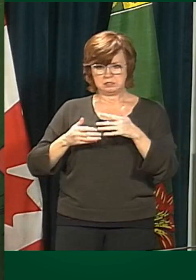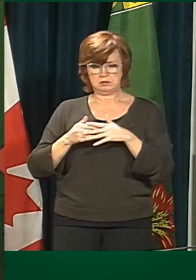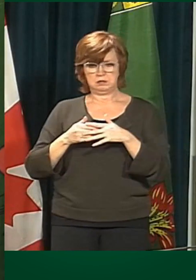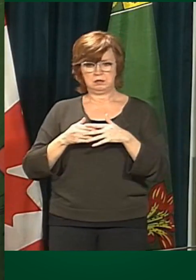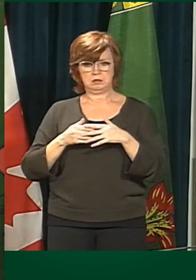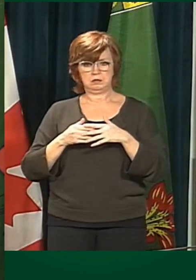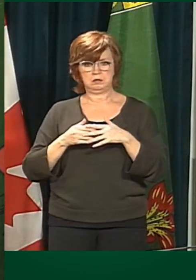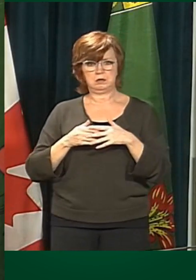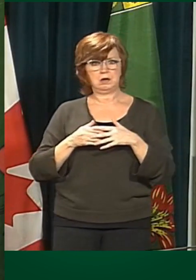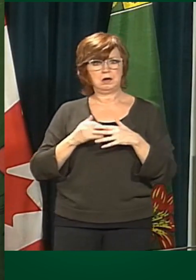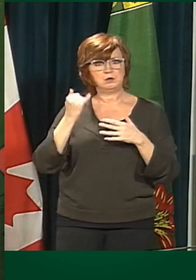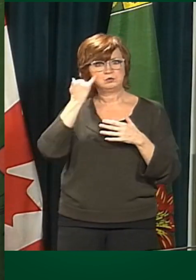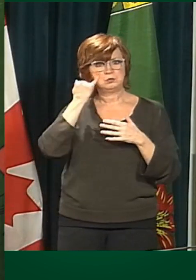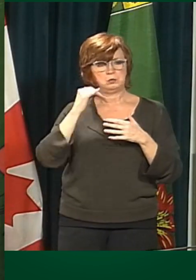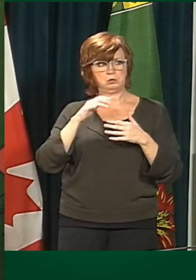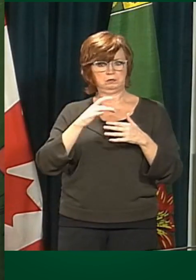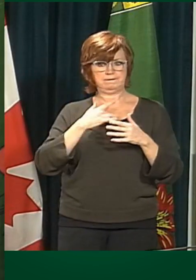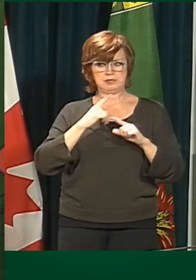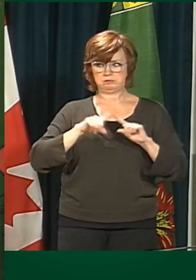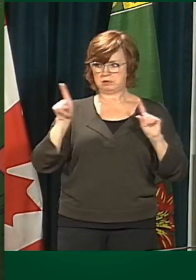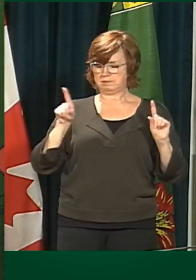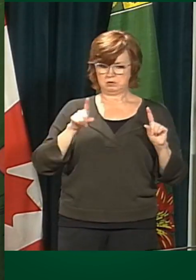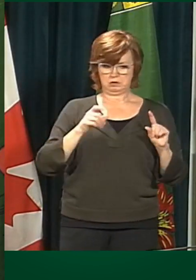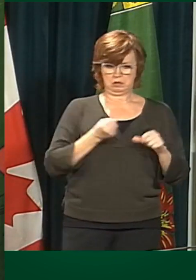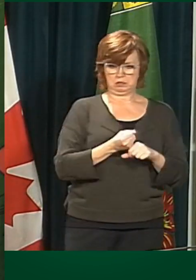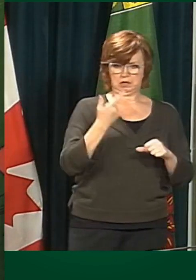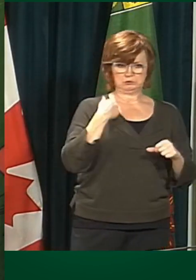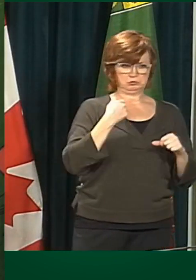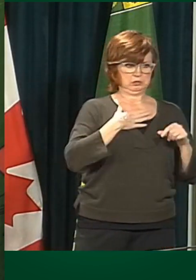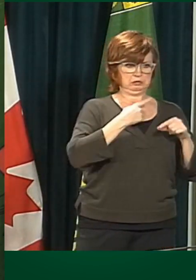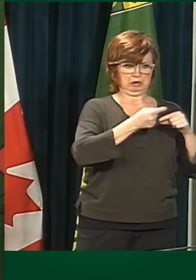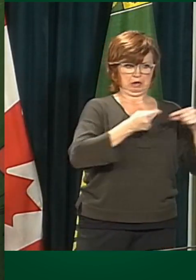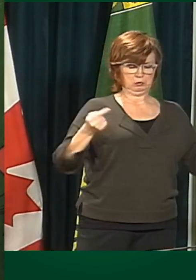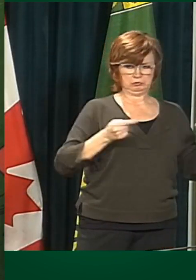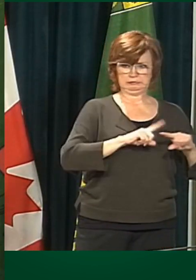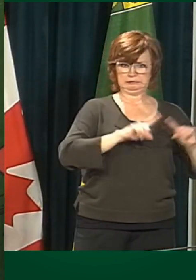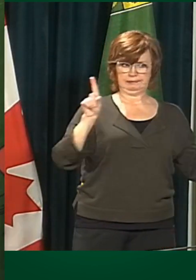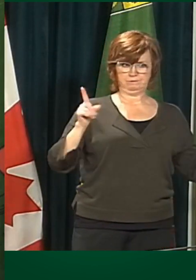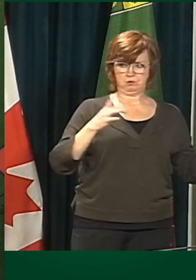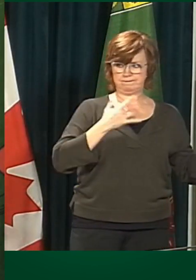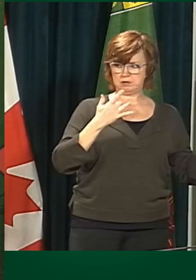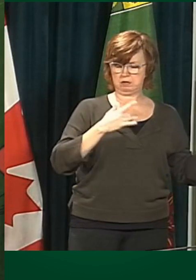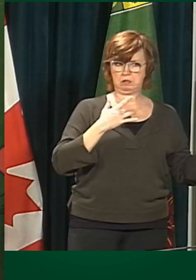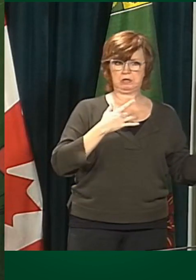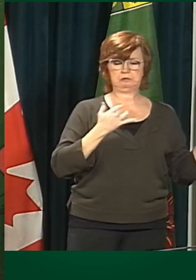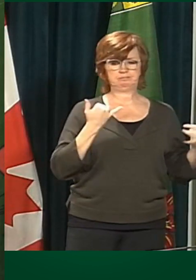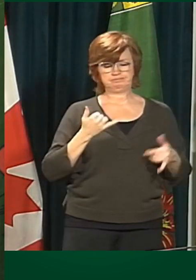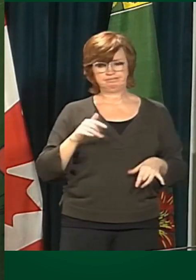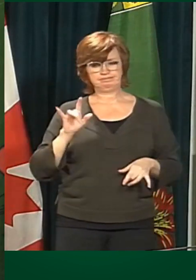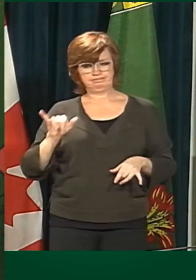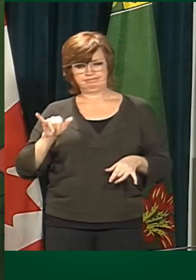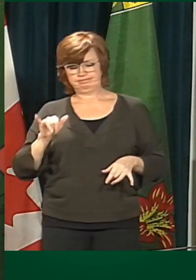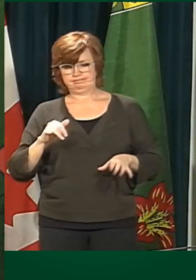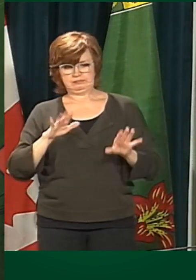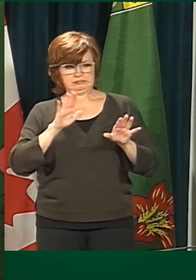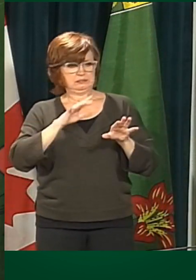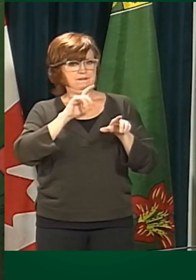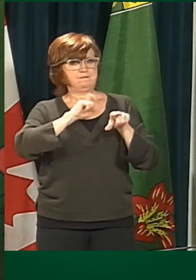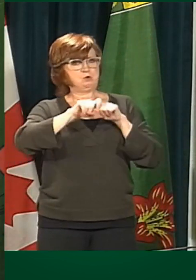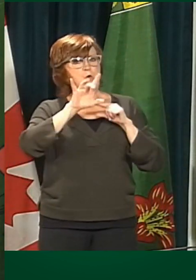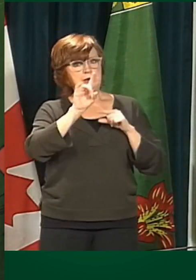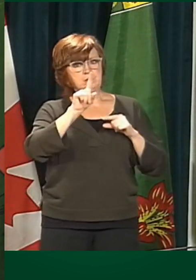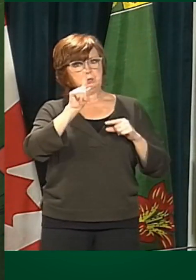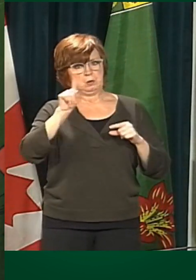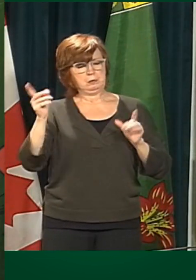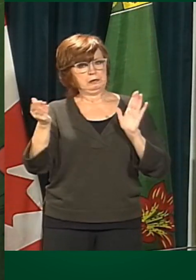bit different from your seasonal allergies, absolutely call Healthline again and mention that, this doesn't look like my seasonal allergy